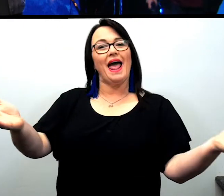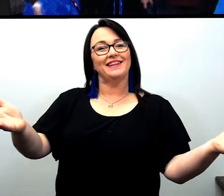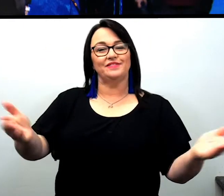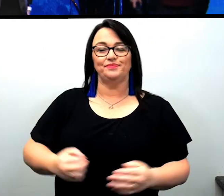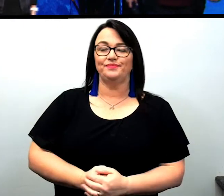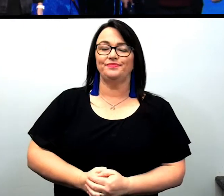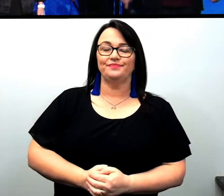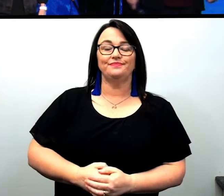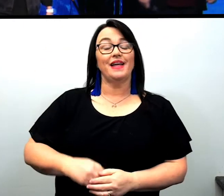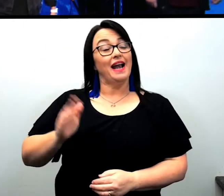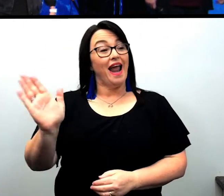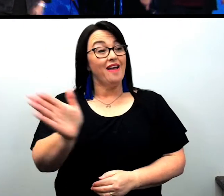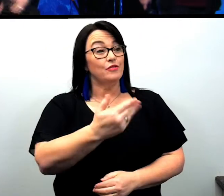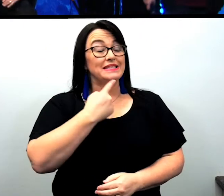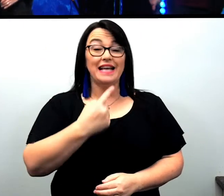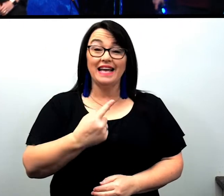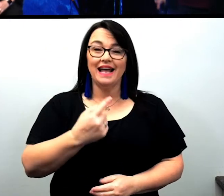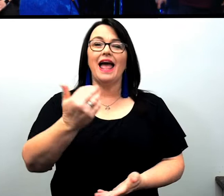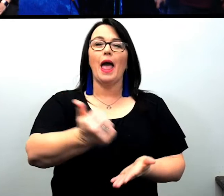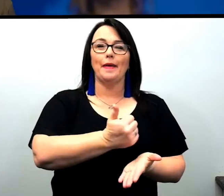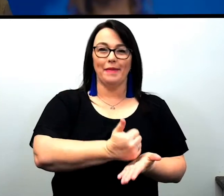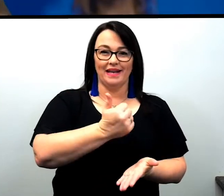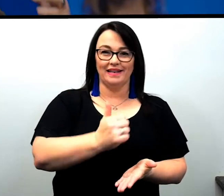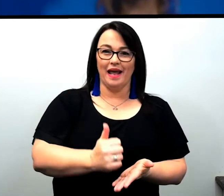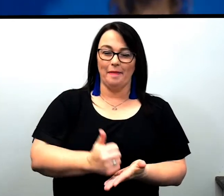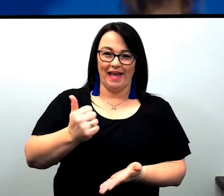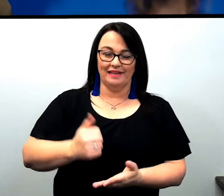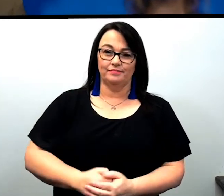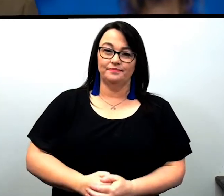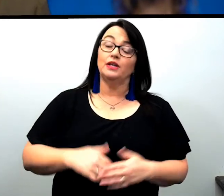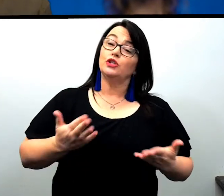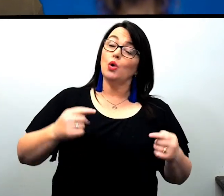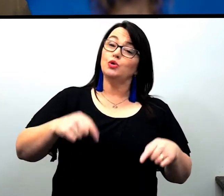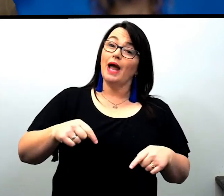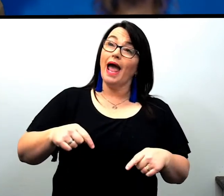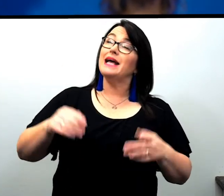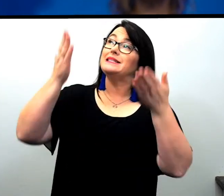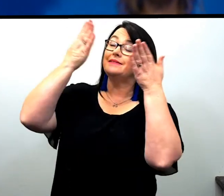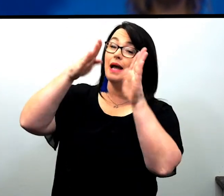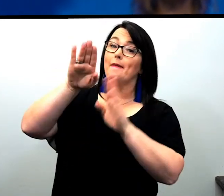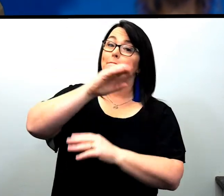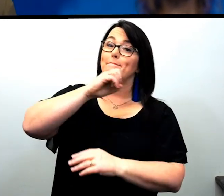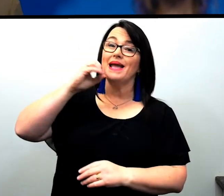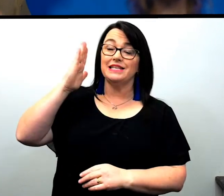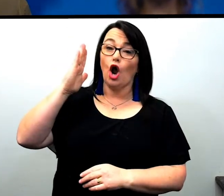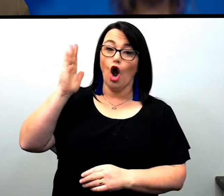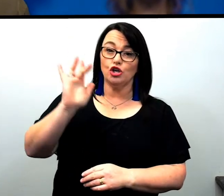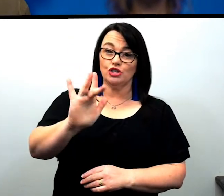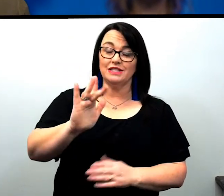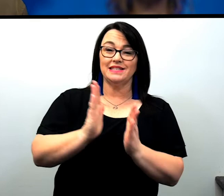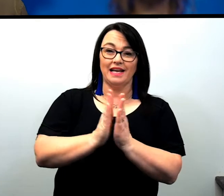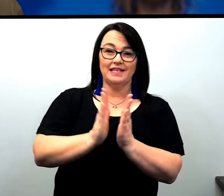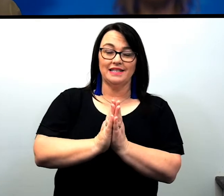said, amen, amen, amen. Well, it is Pentecost Sunday, and we thought we'd do something special. So